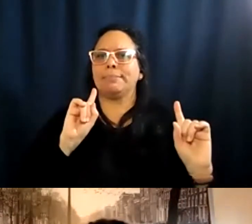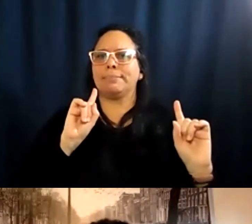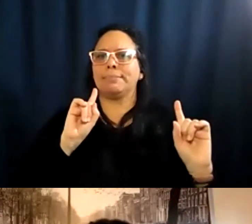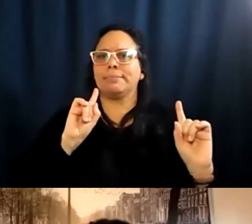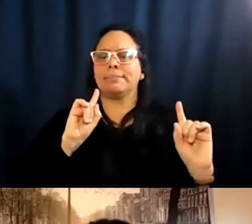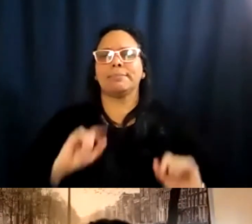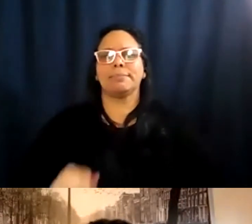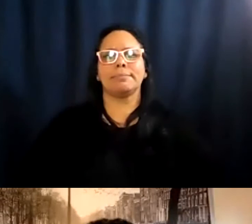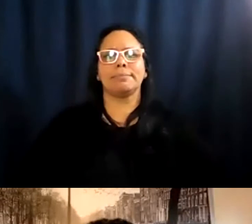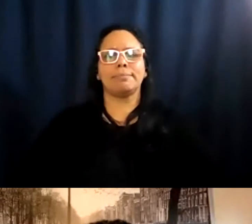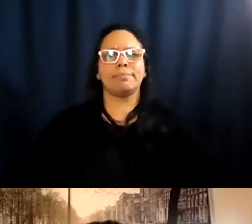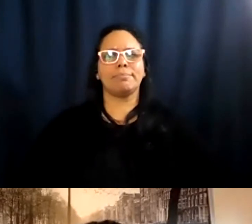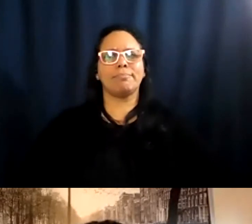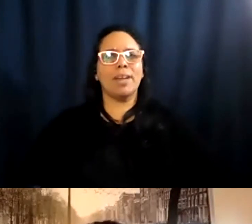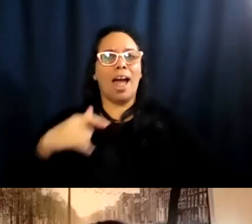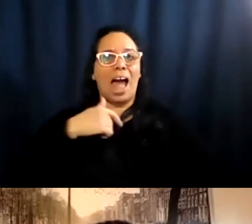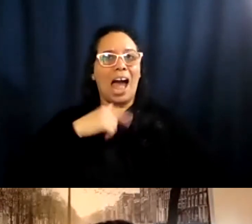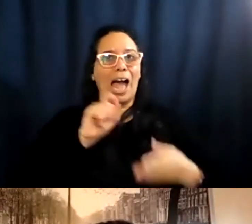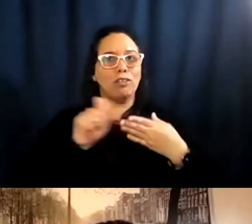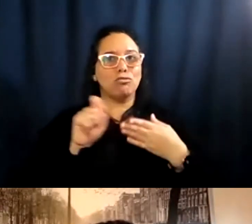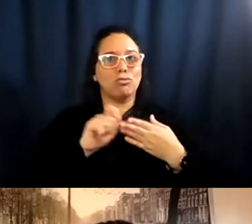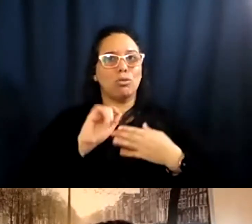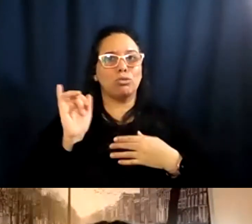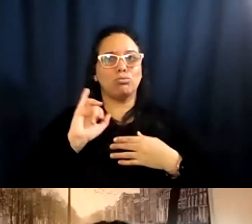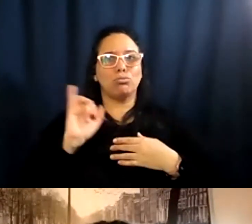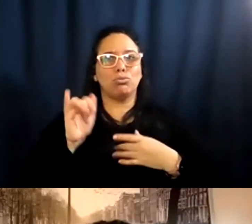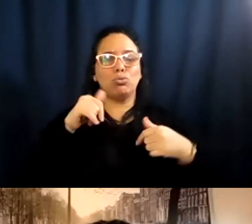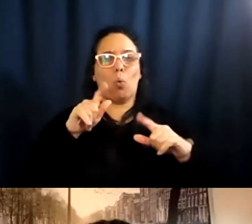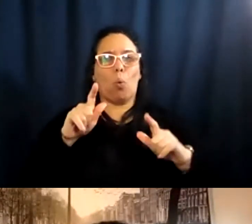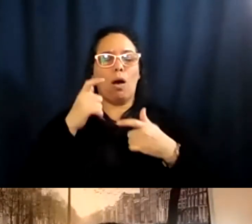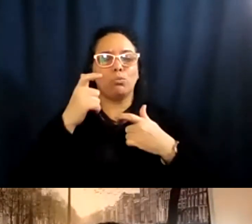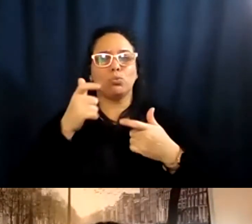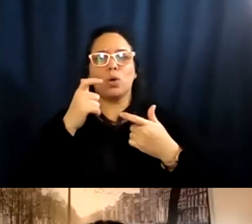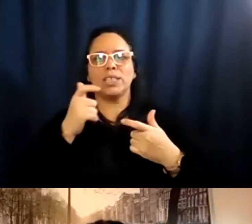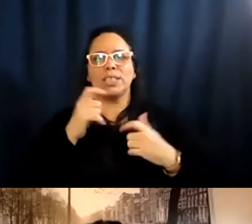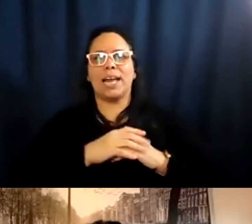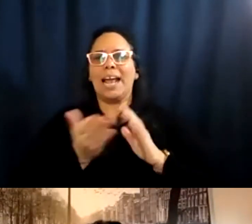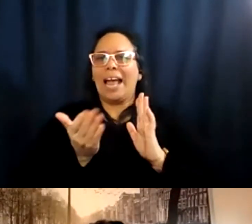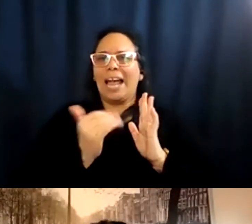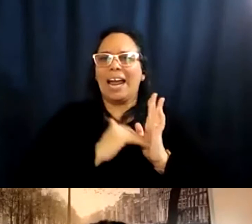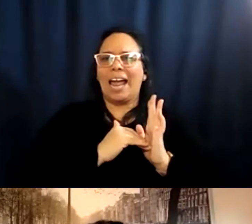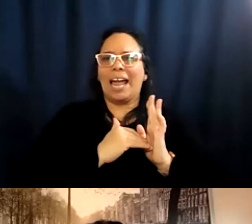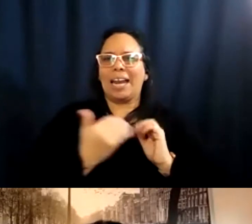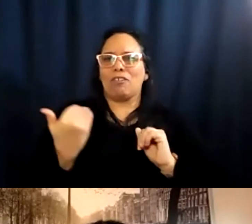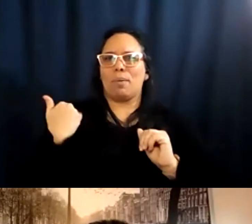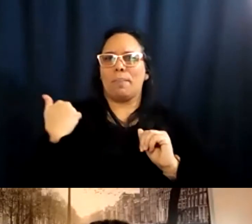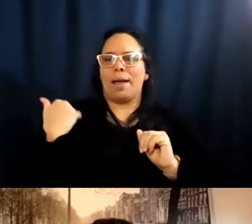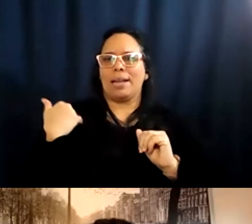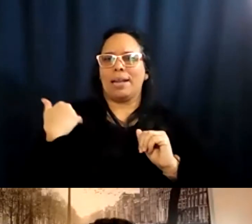I had actually written that down too, again, while I was watching it. And again, it reminded me that fascism